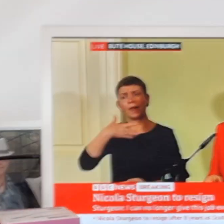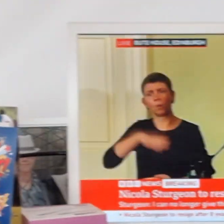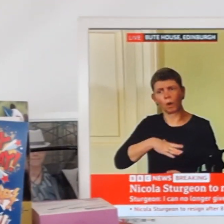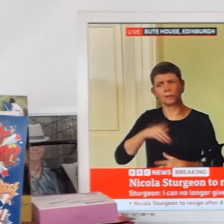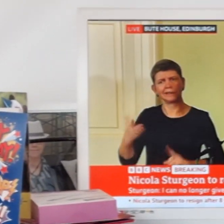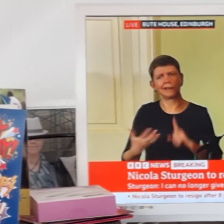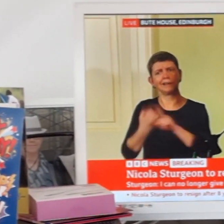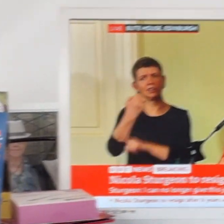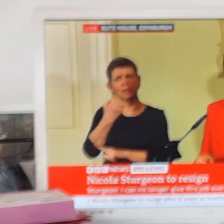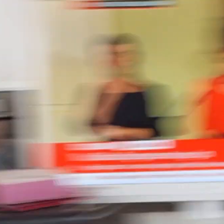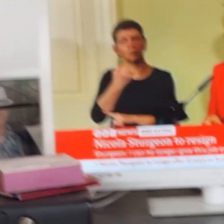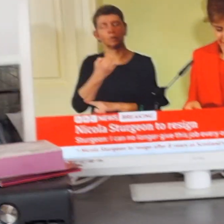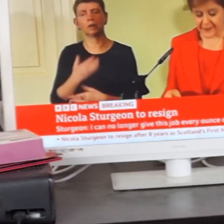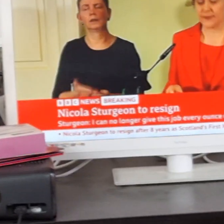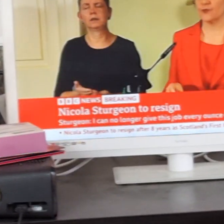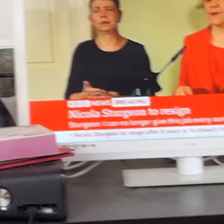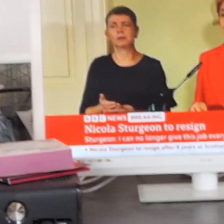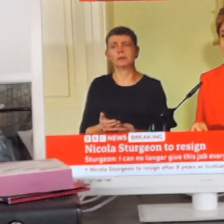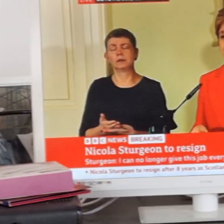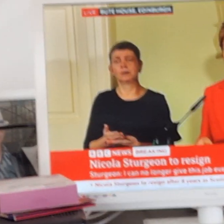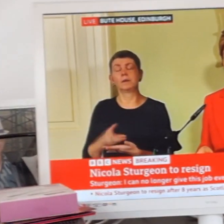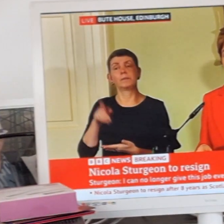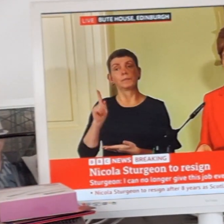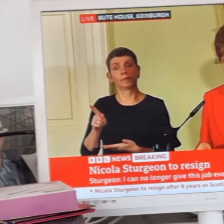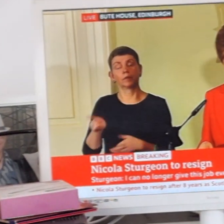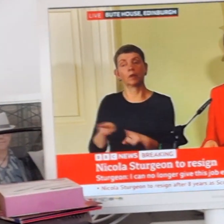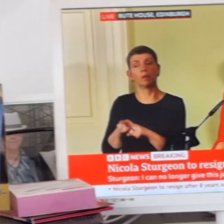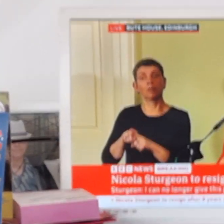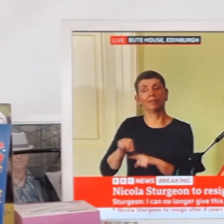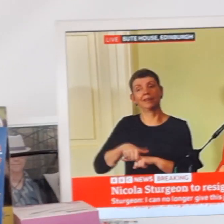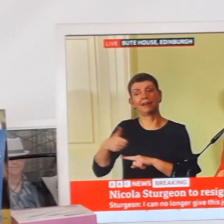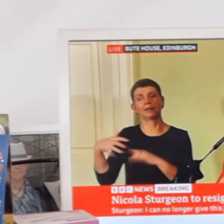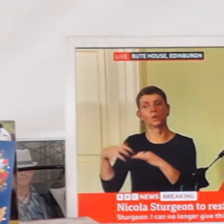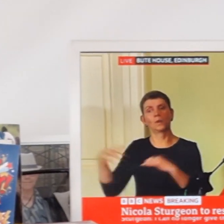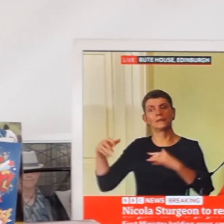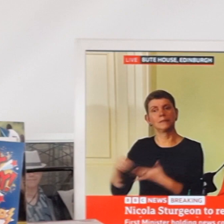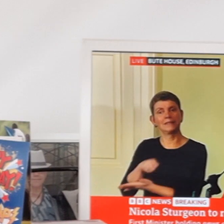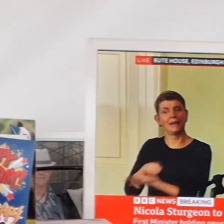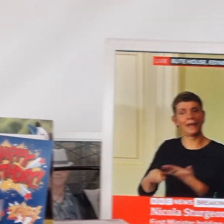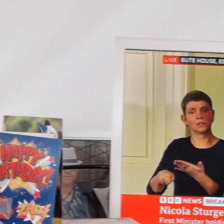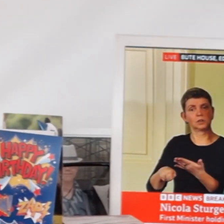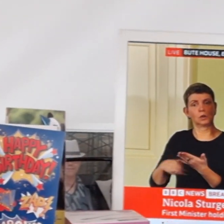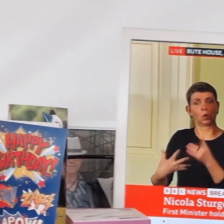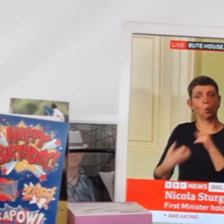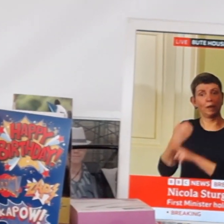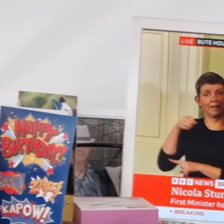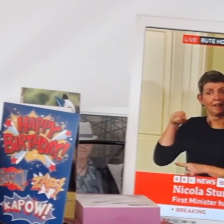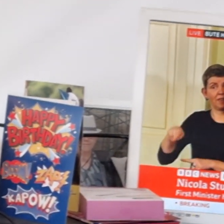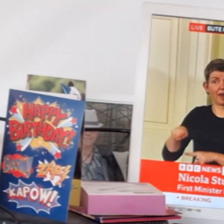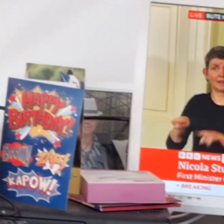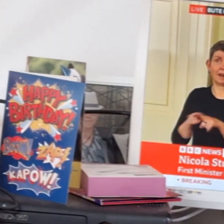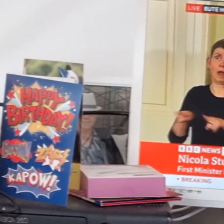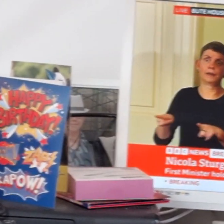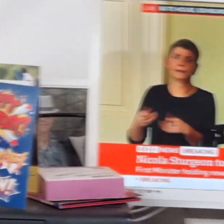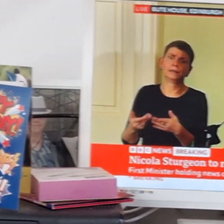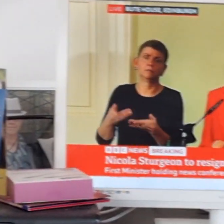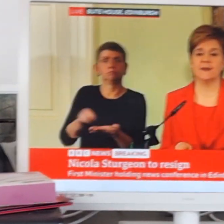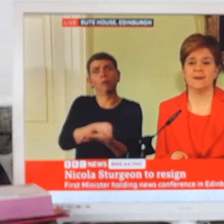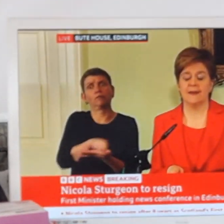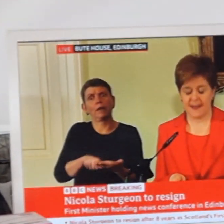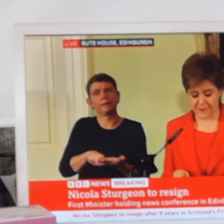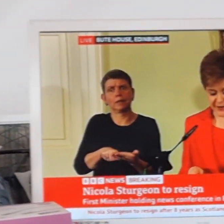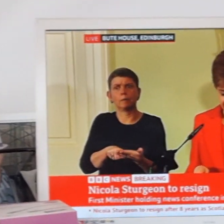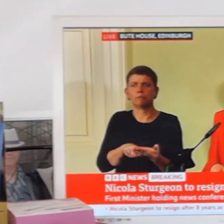next Westminster election as a de facto referendum is well known. I've never pretended it is perfect, no second best